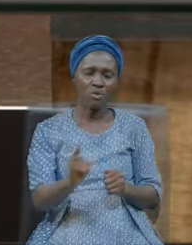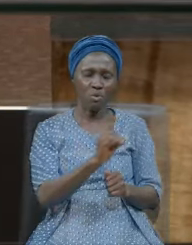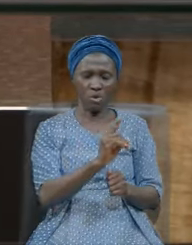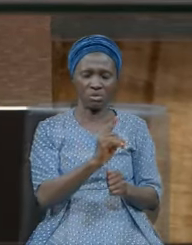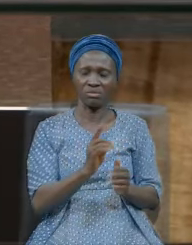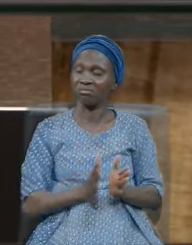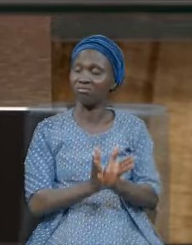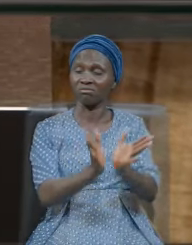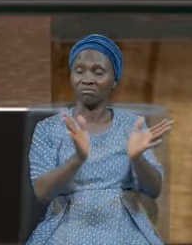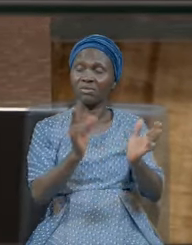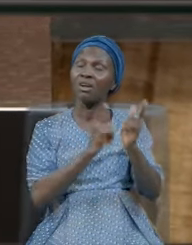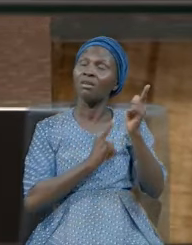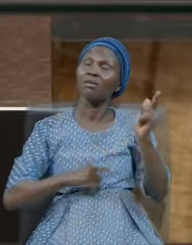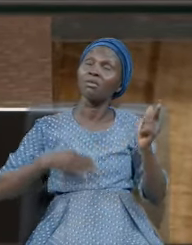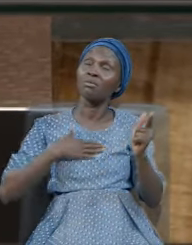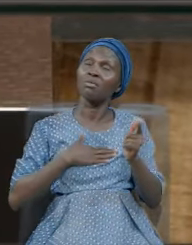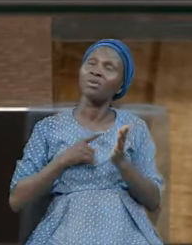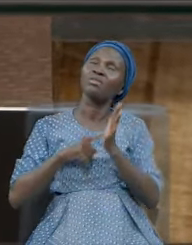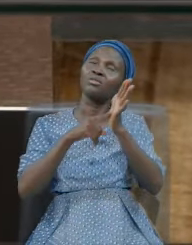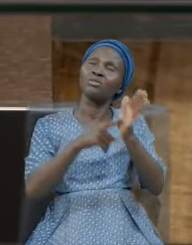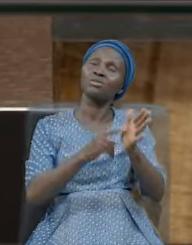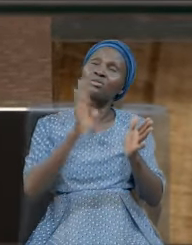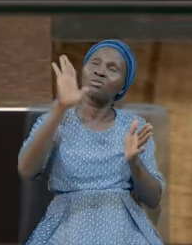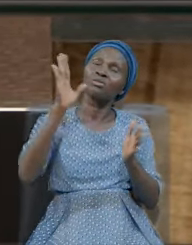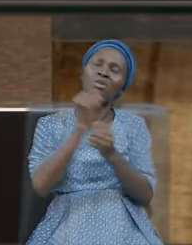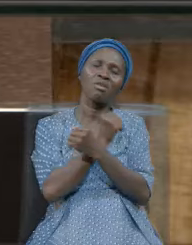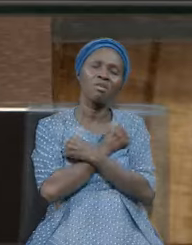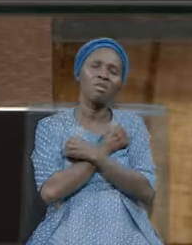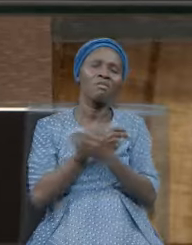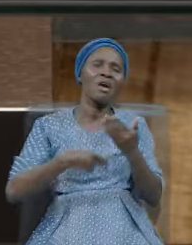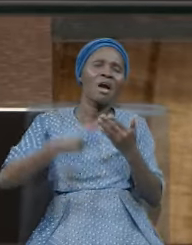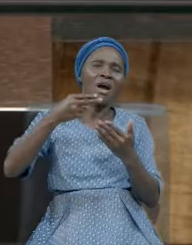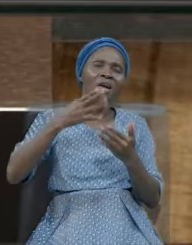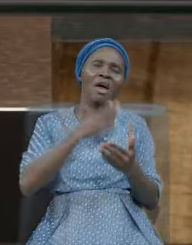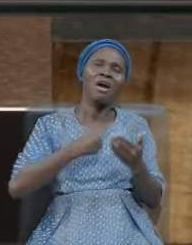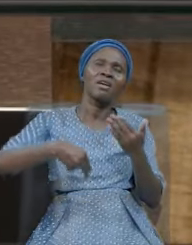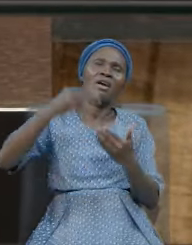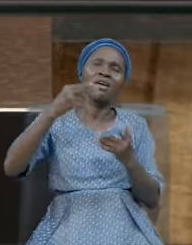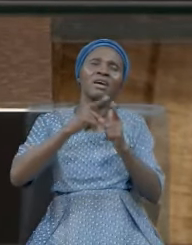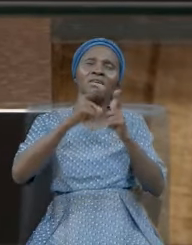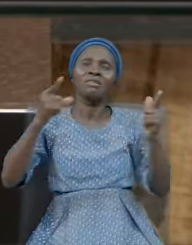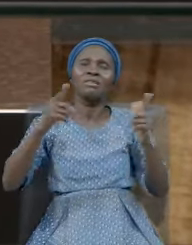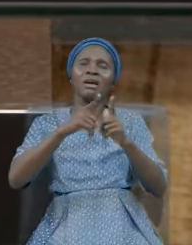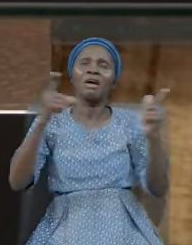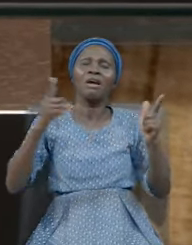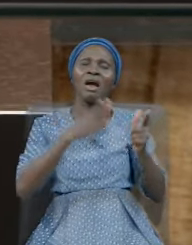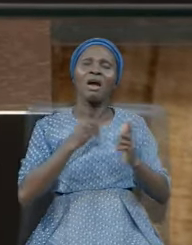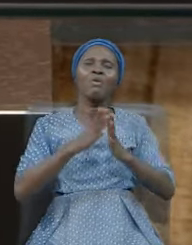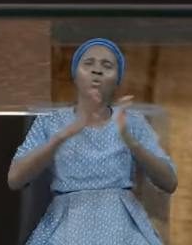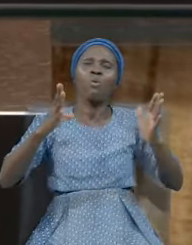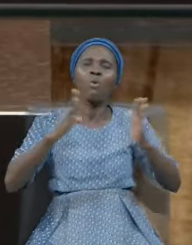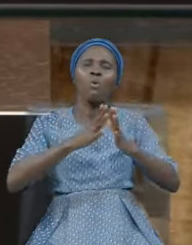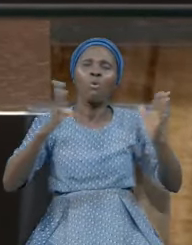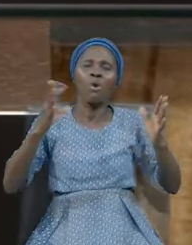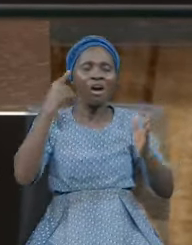Lord, show your love higher and higher, greater and greater, broader and broader, for everyone